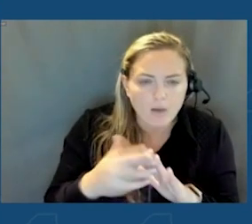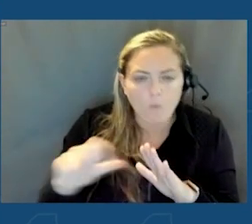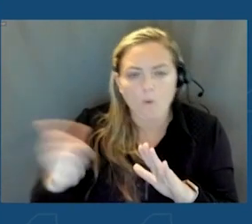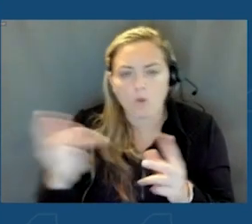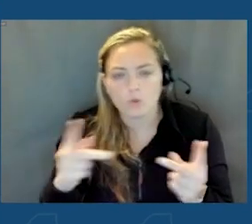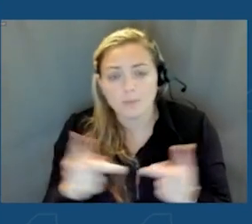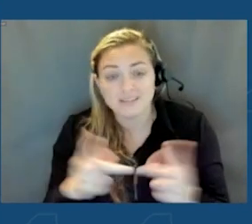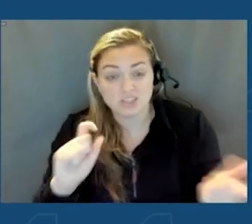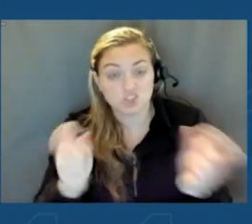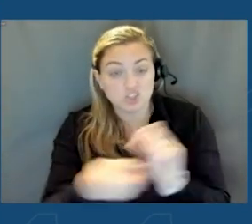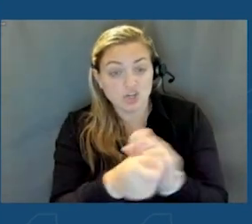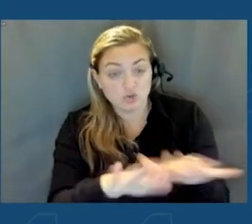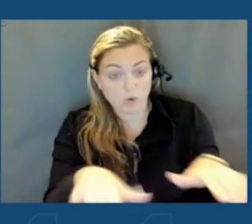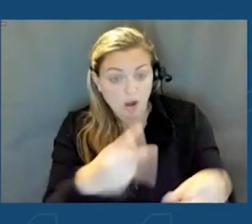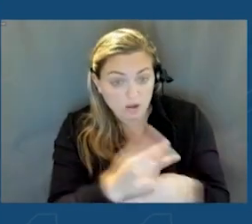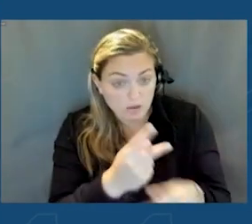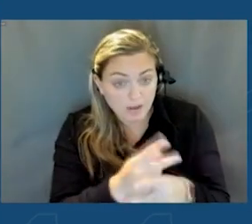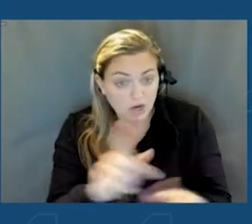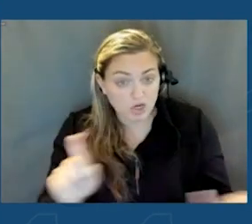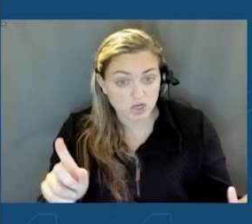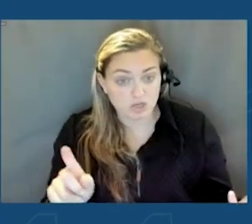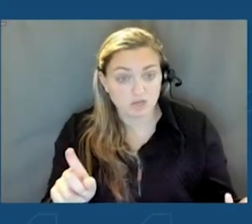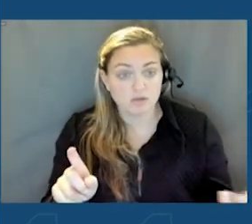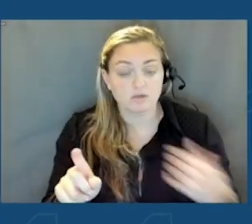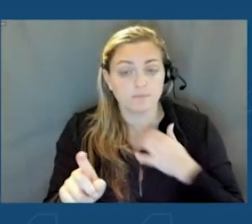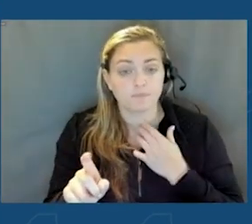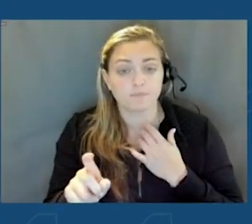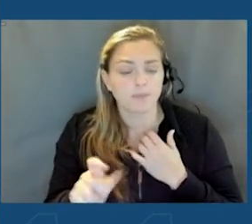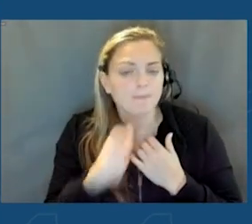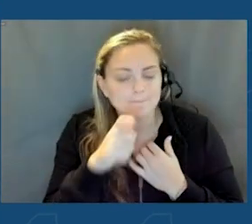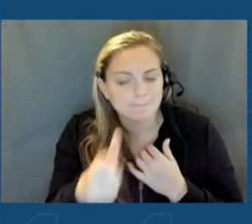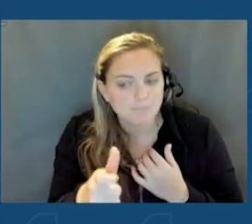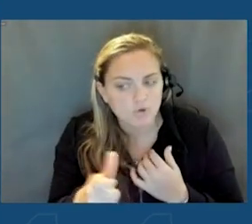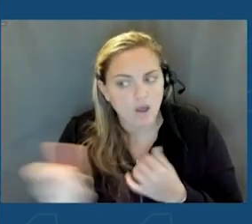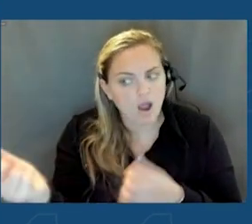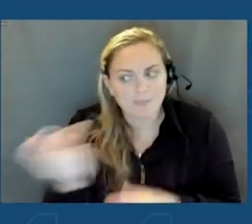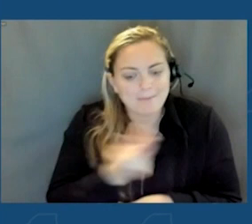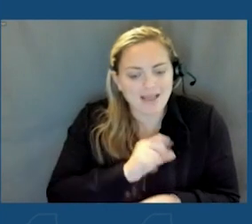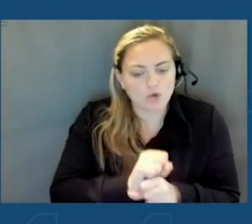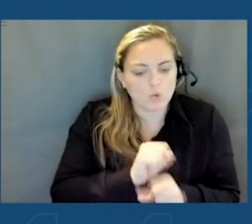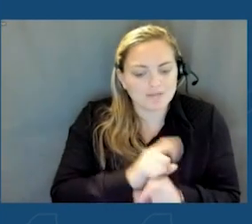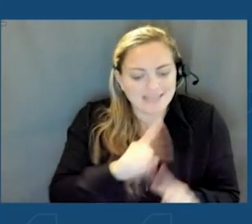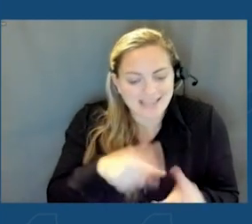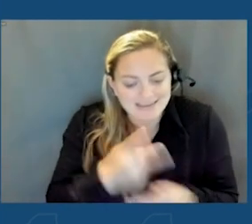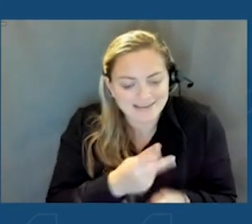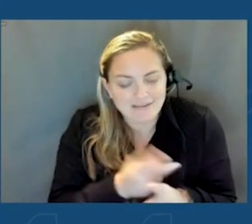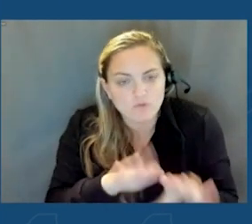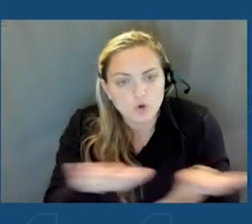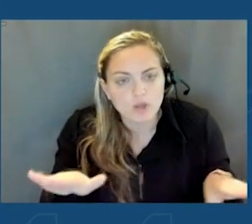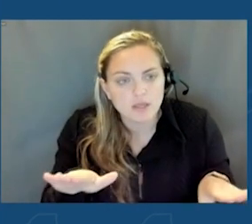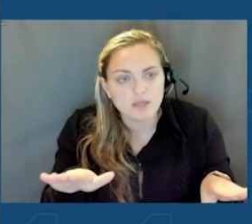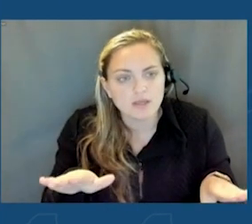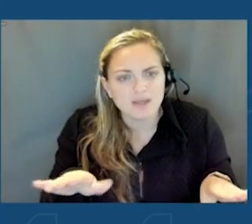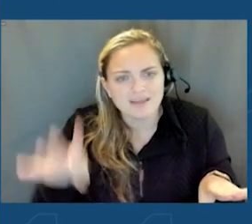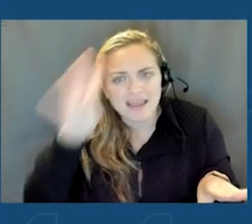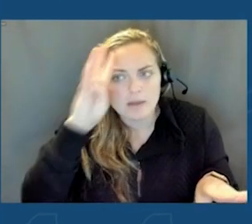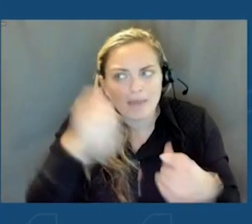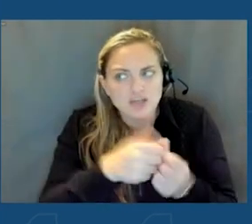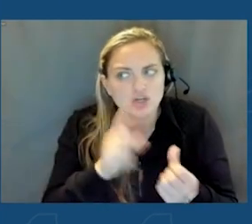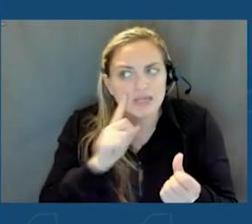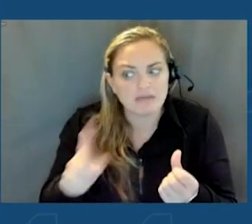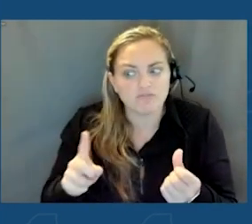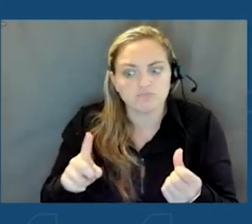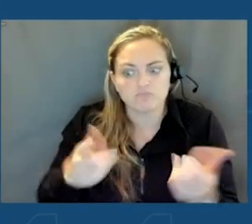converting some of that to child care centers? I said, people aren't coming back to work because there's no one taking care of the kids. Imagine if the kids were taken care of at the place of work, in